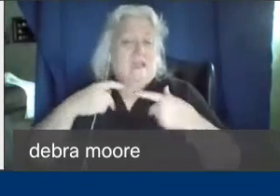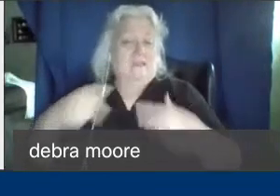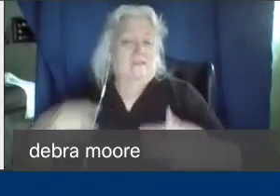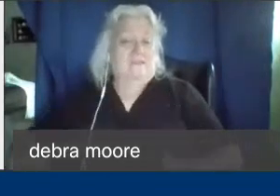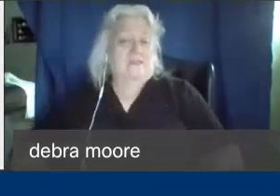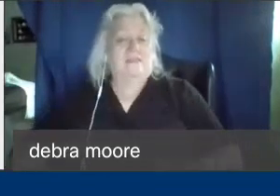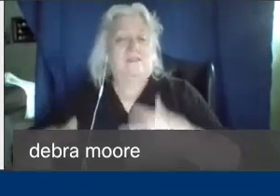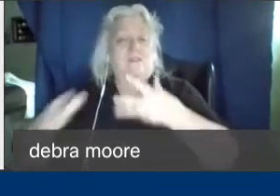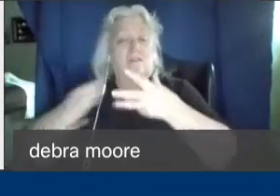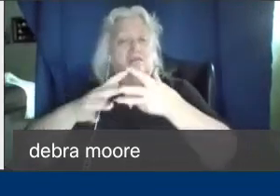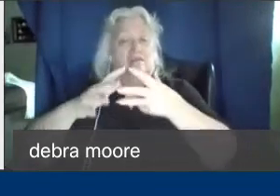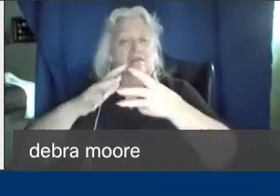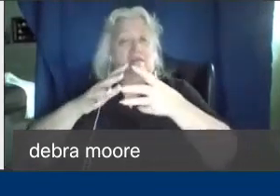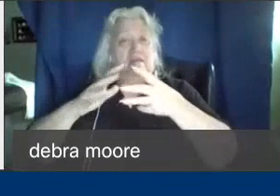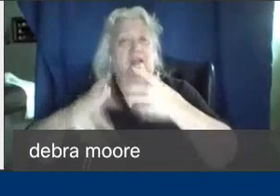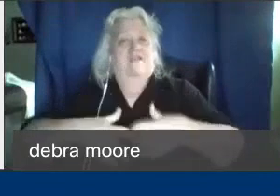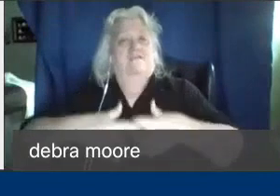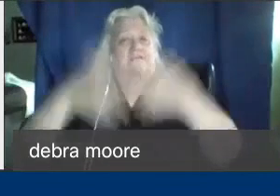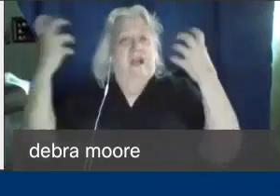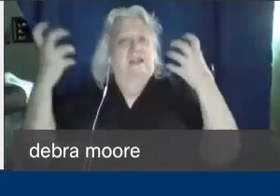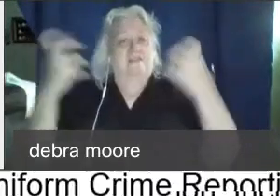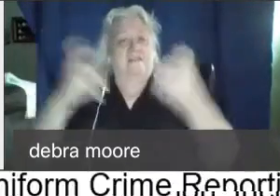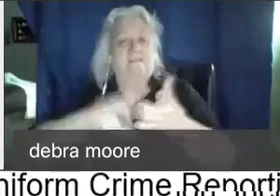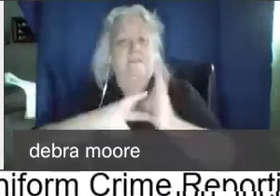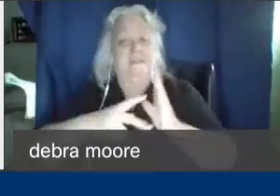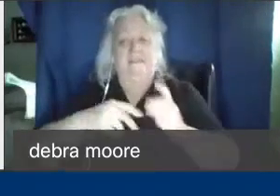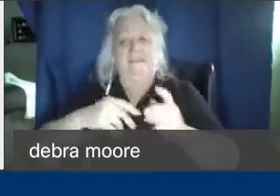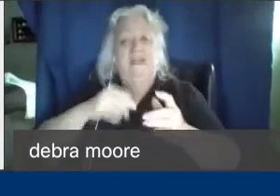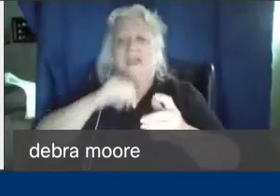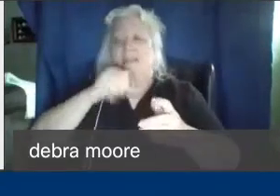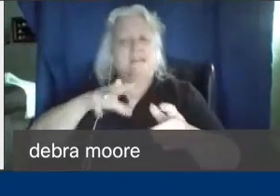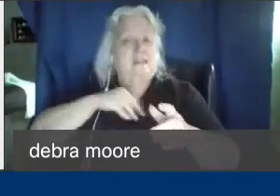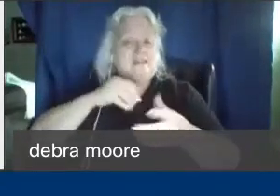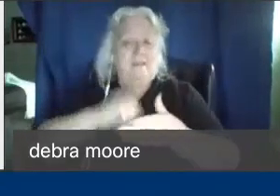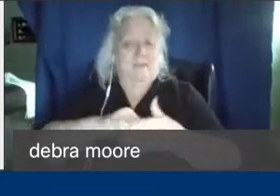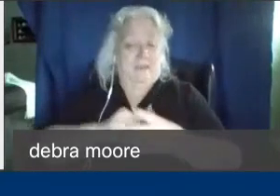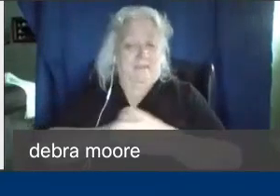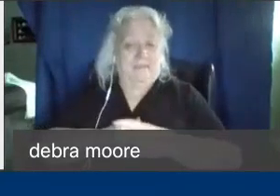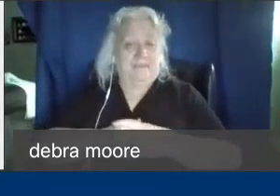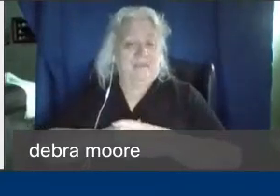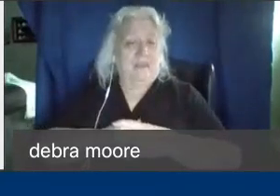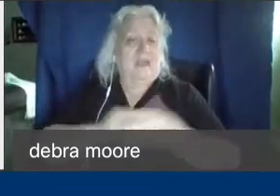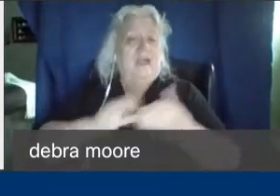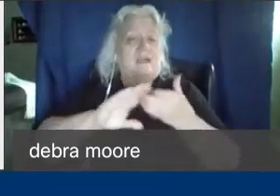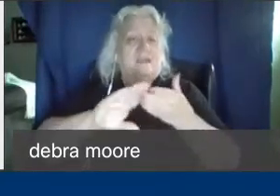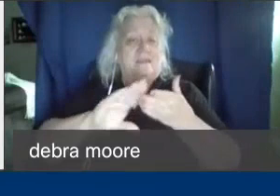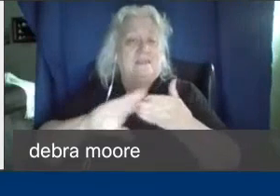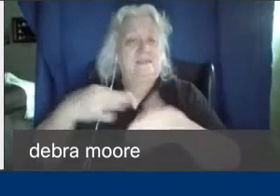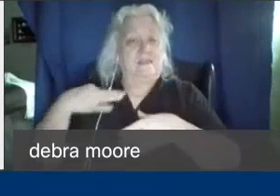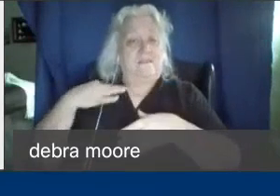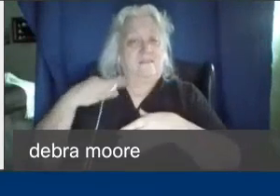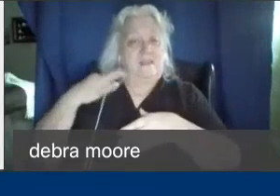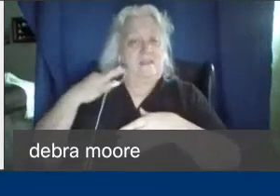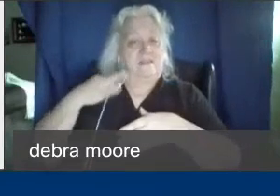sexual act without a person's consent. Now, consent is a voluntary and